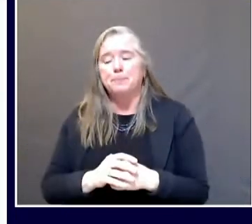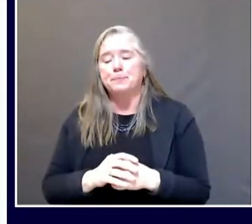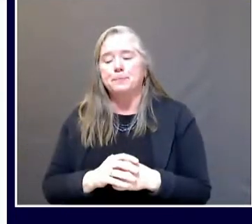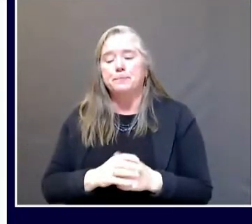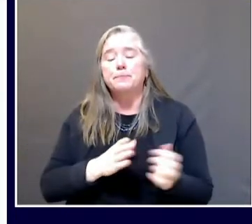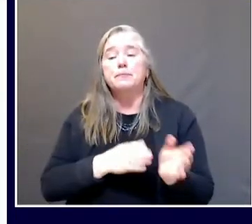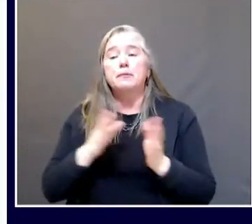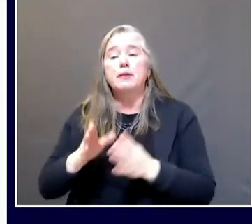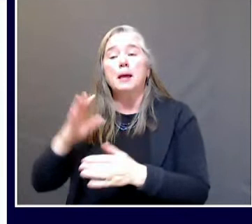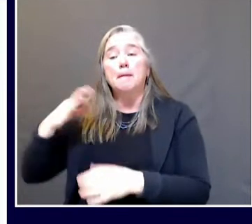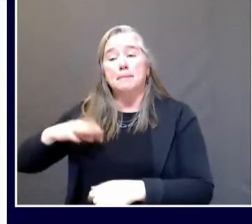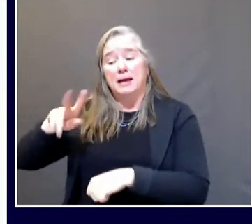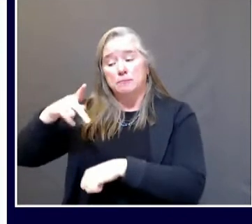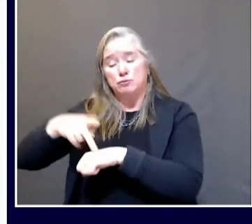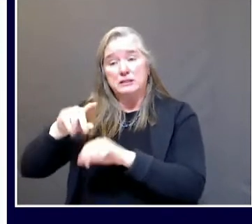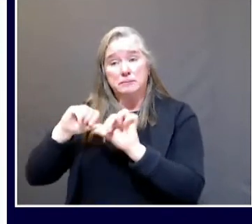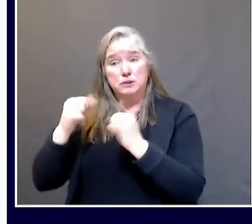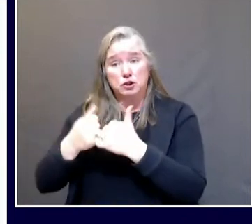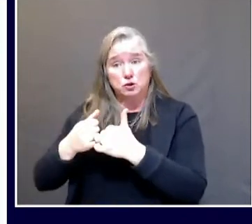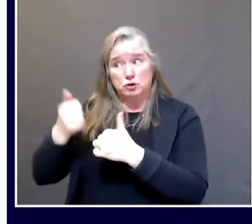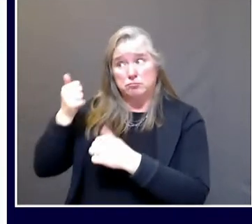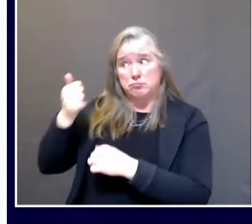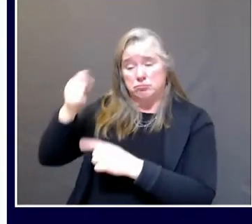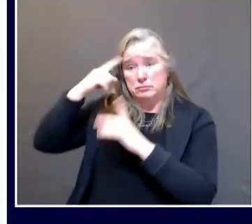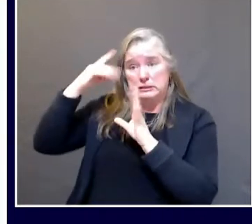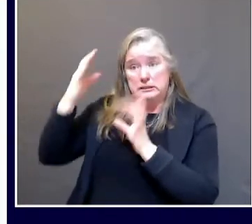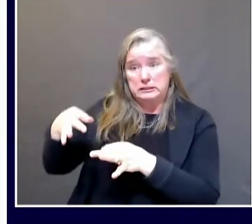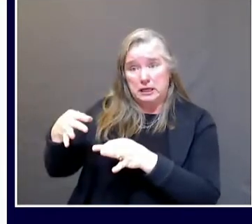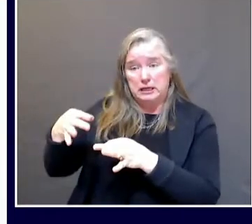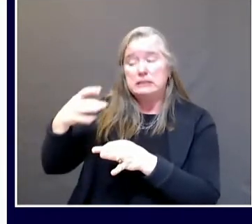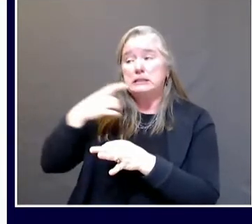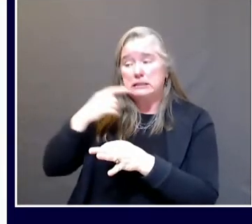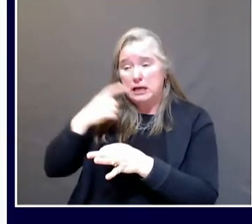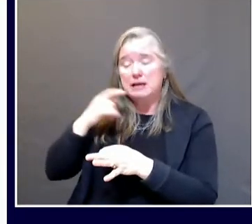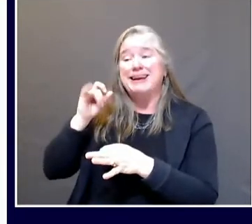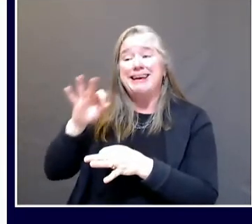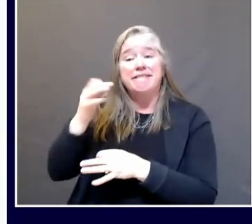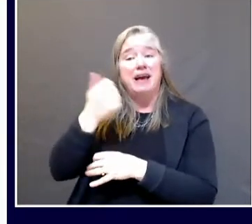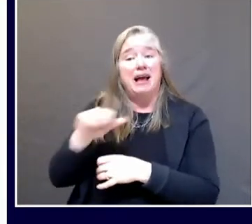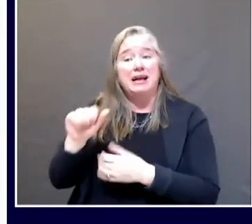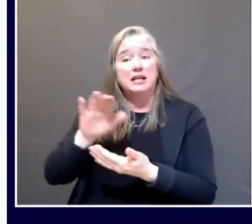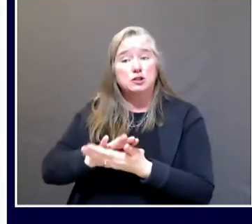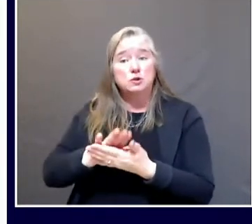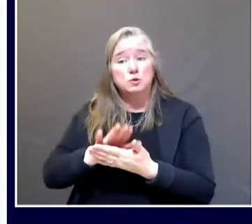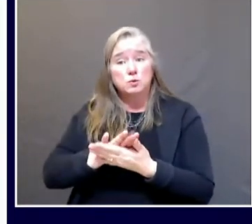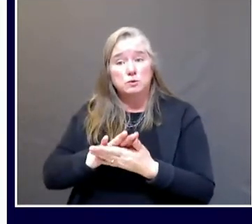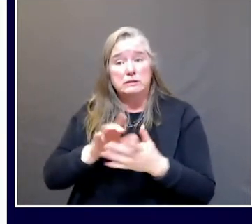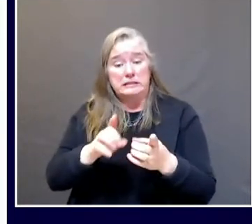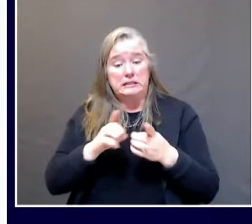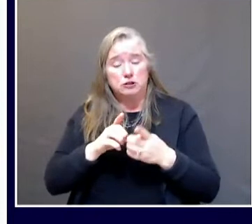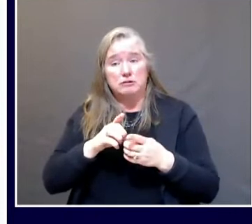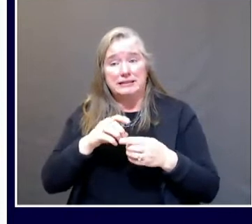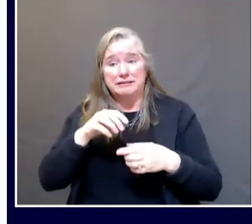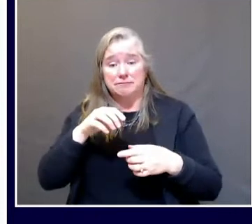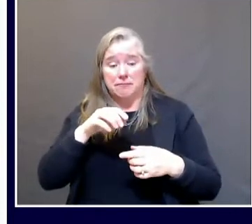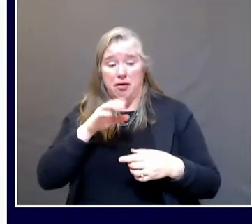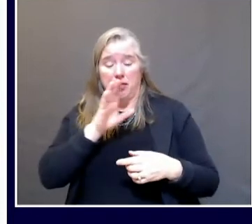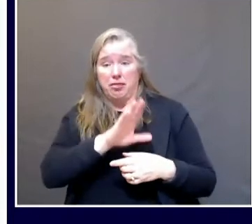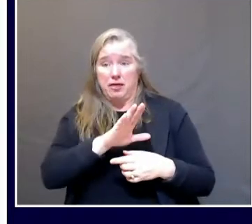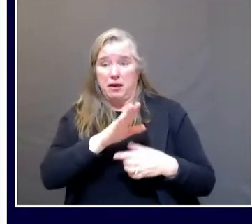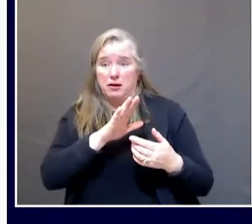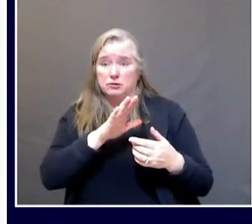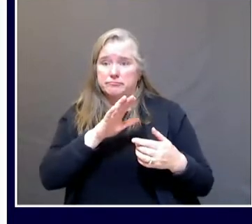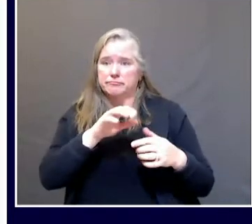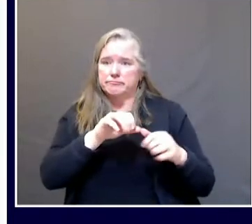be school sports, because if you're moving to some sort of hybrid learning, they argue that it probably makes sense not to bring